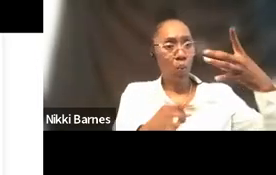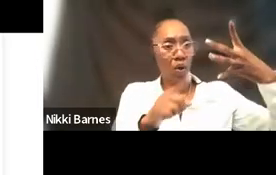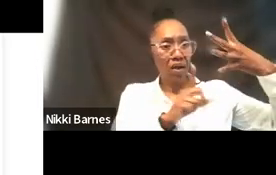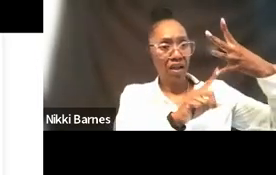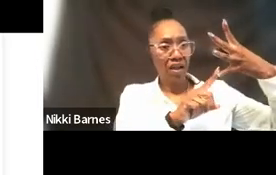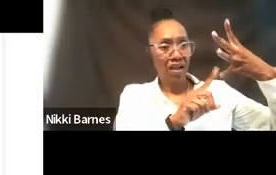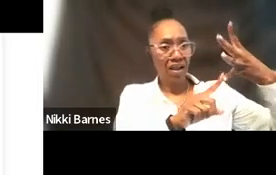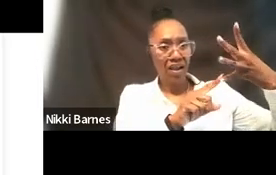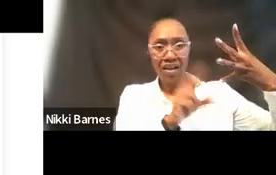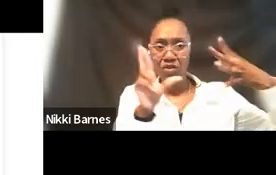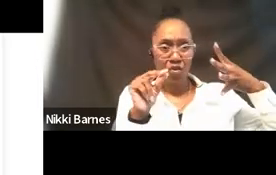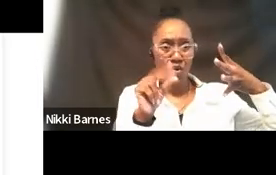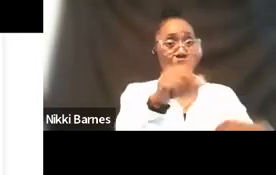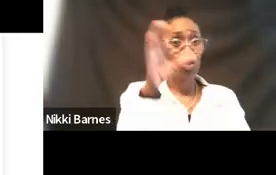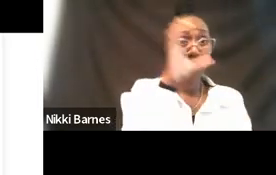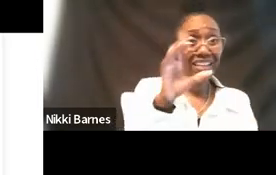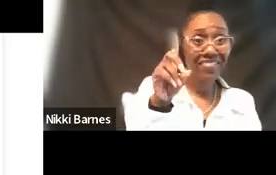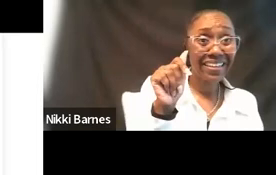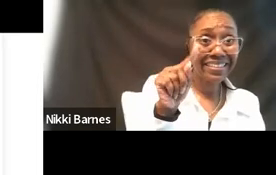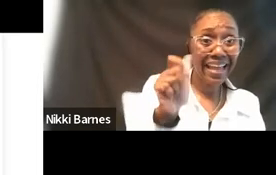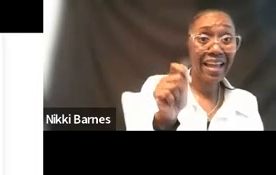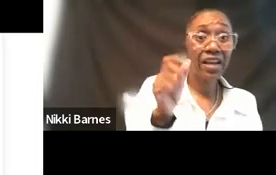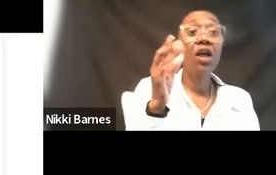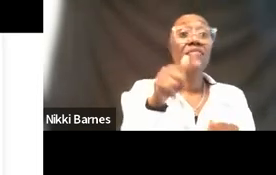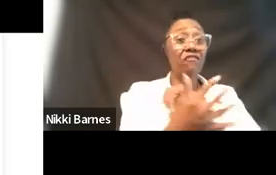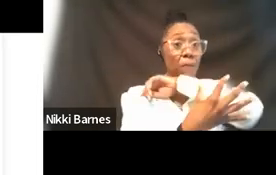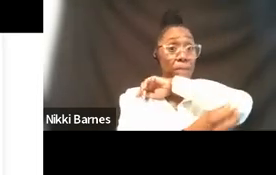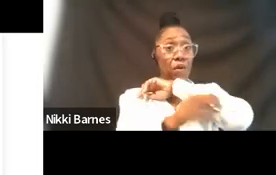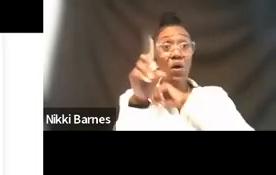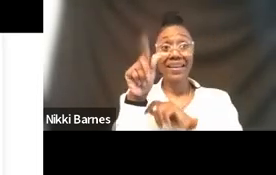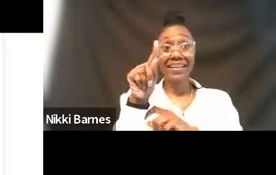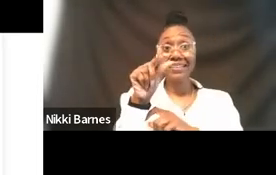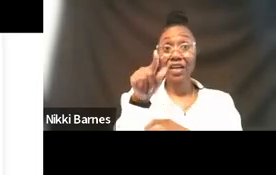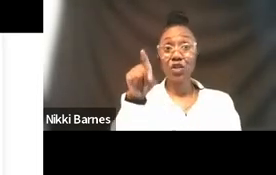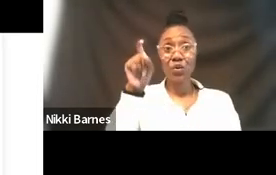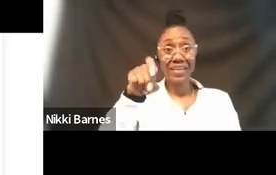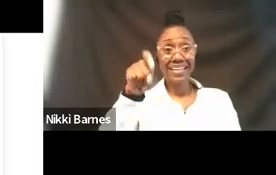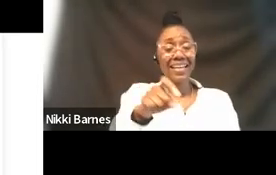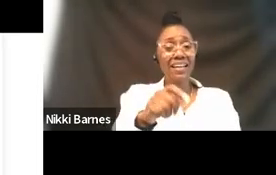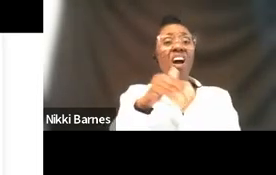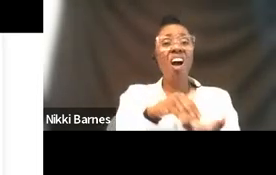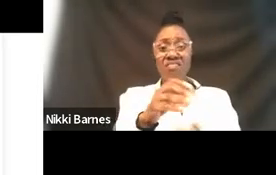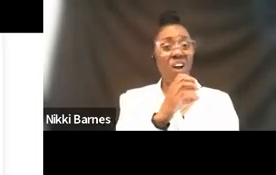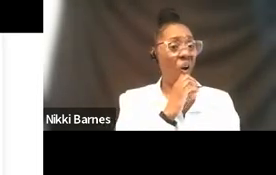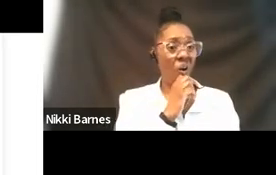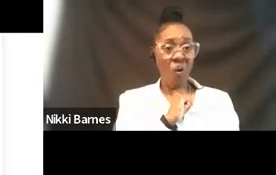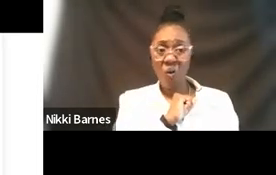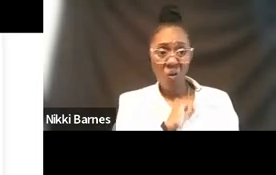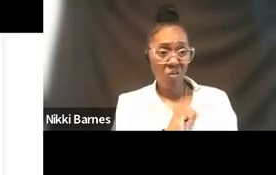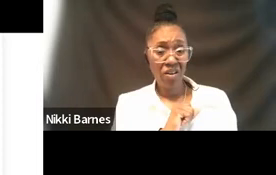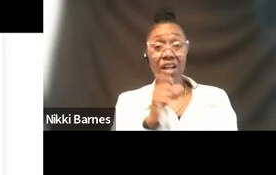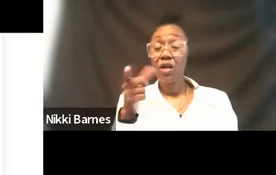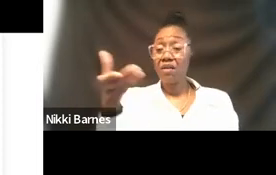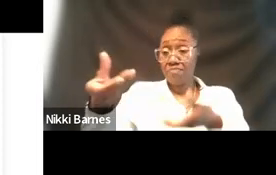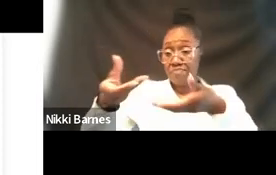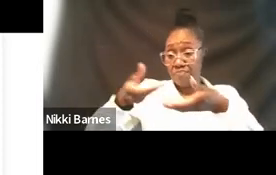for data. Well, here's the thing about poverty. The data you need is often old. By the time you've gotten that data, you've